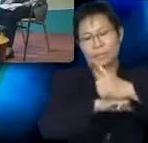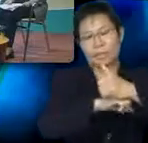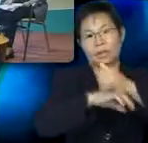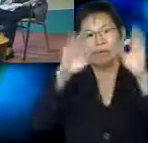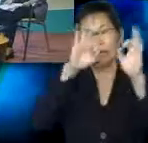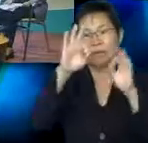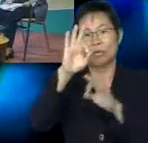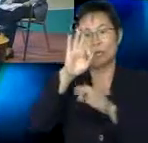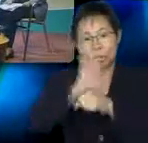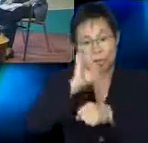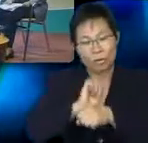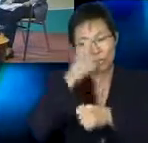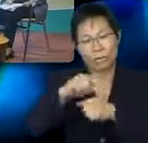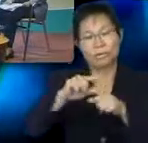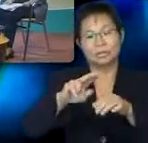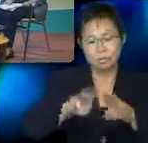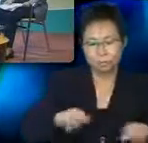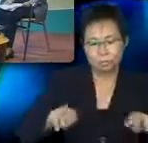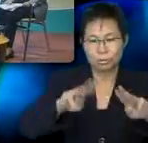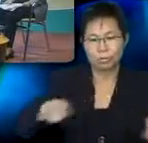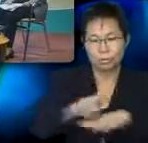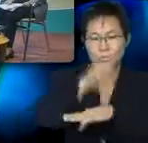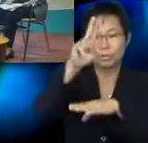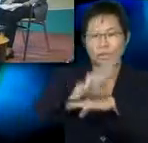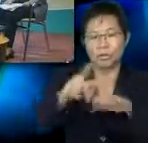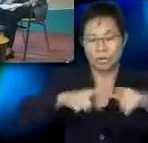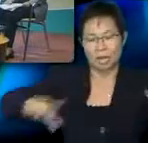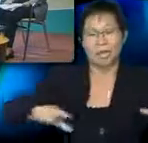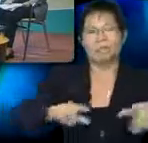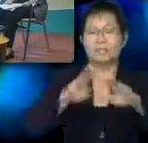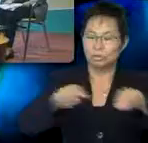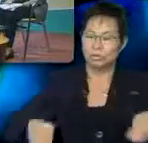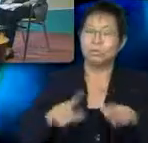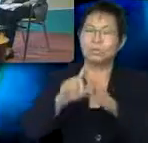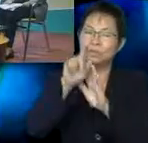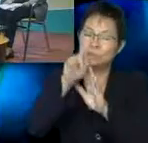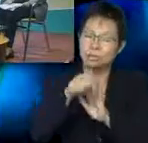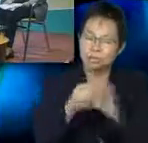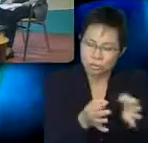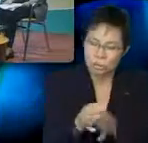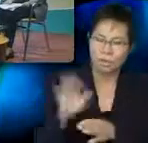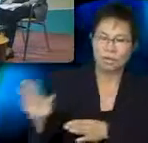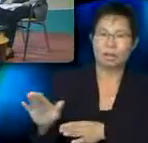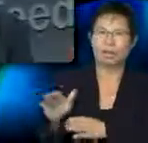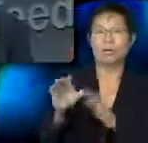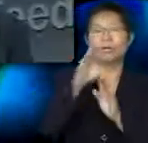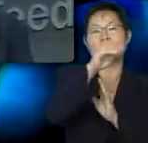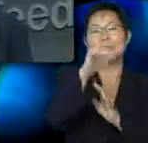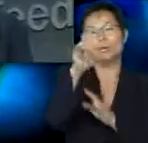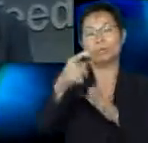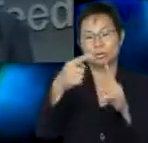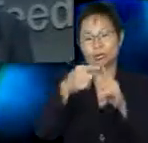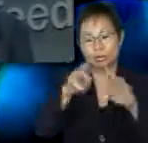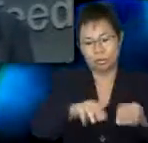for her students to use language. The students will soon describe their own models to the rest of the